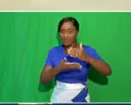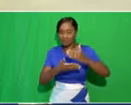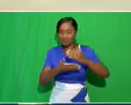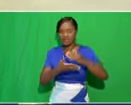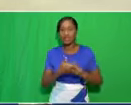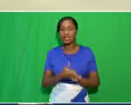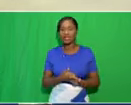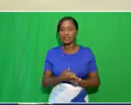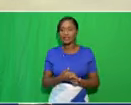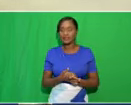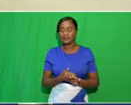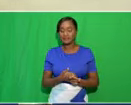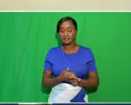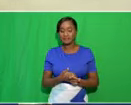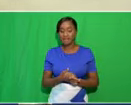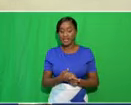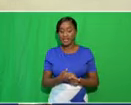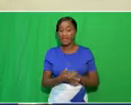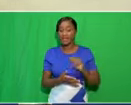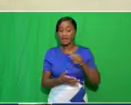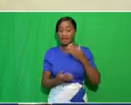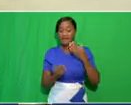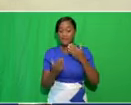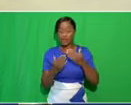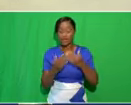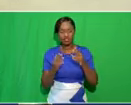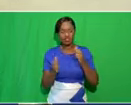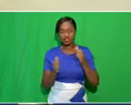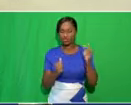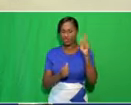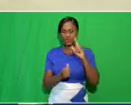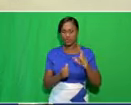the center of, the doorstep rather, of Dr. Peter Smith.